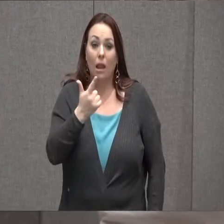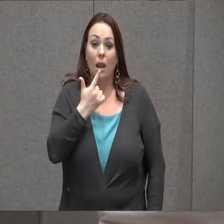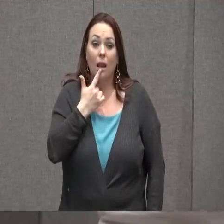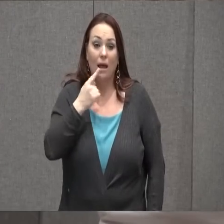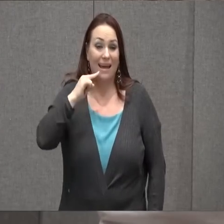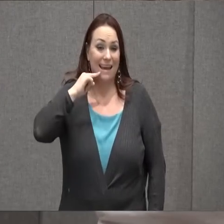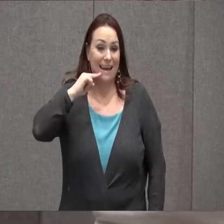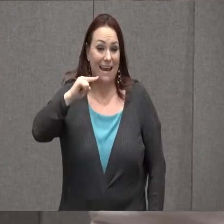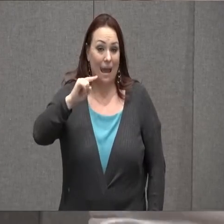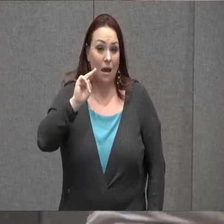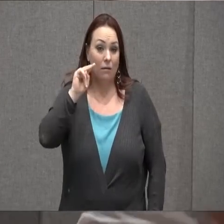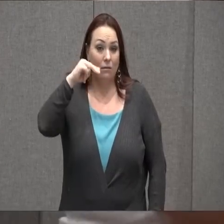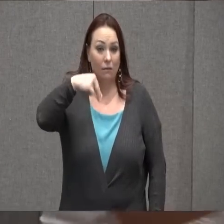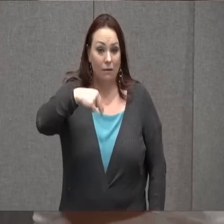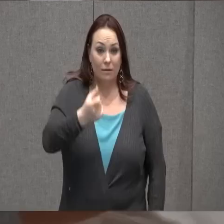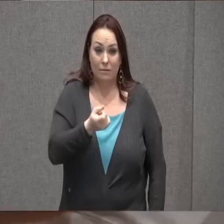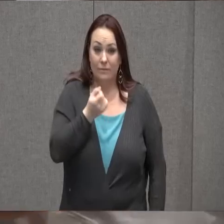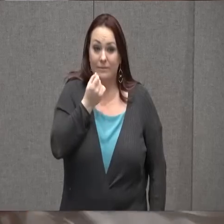P-l-a-n-t.